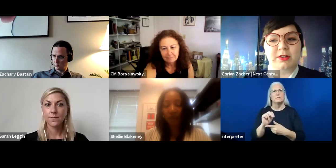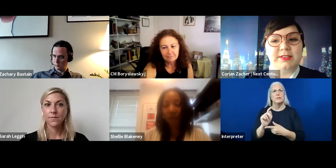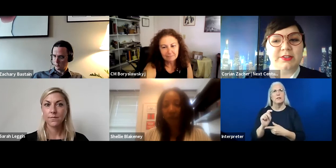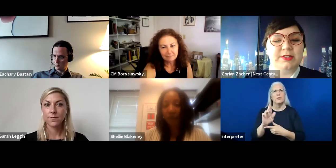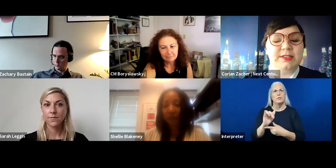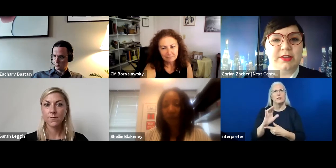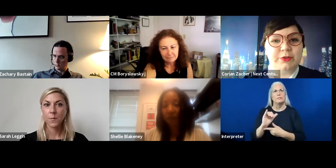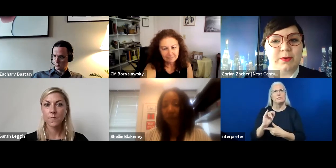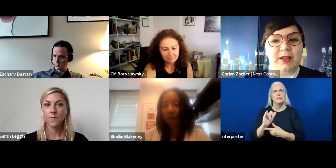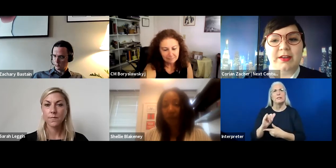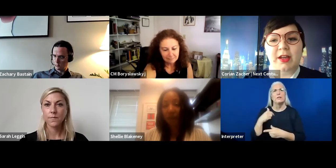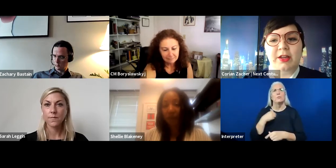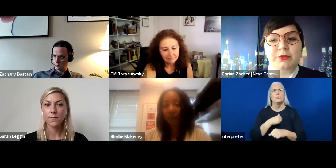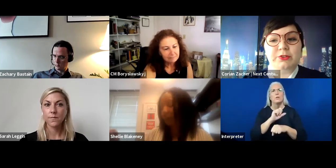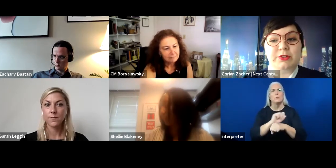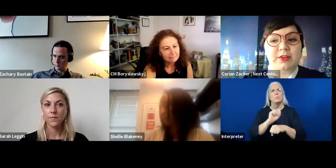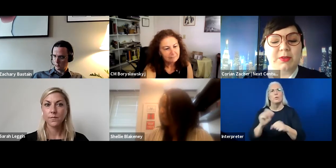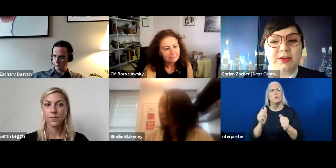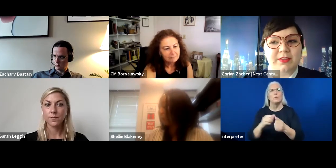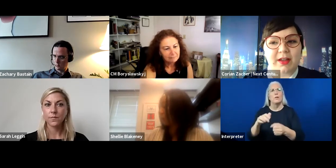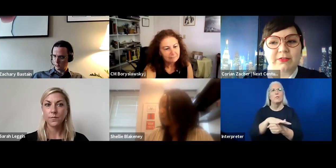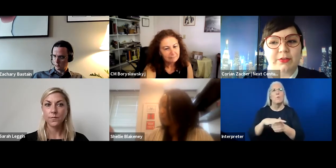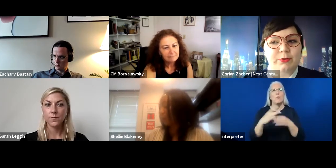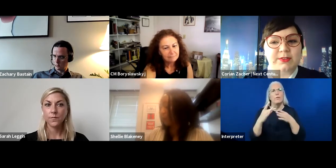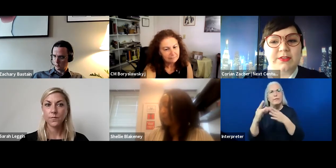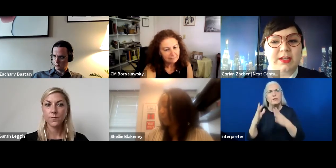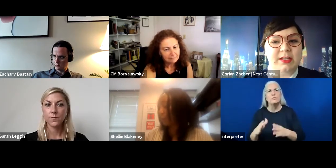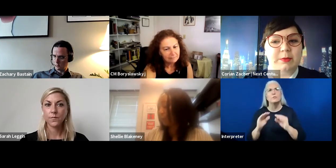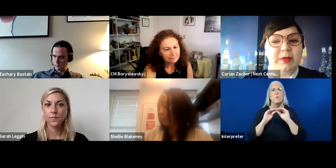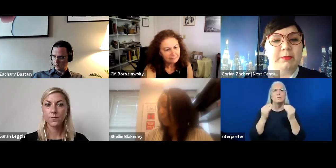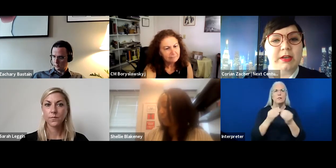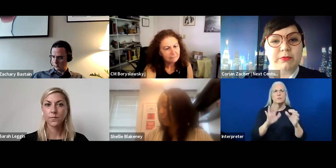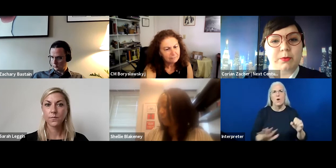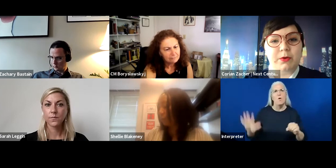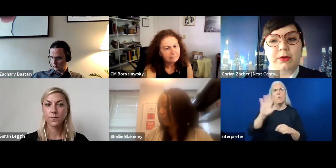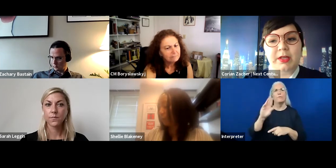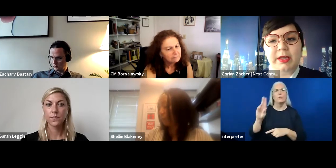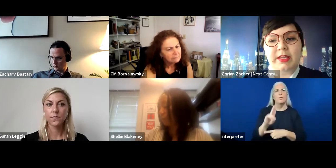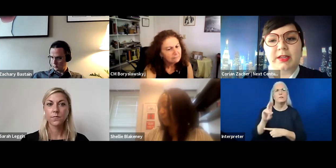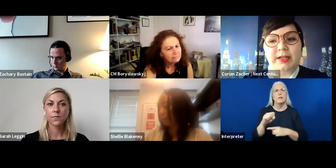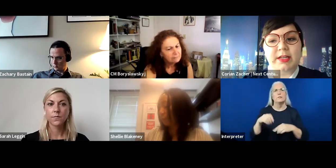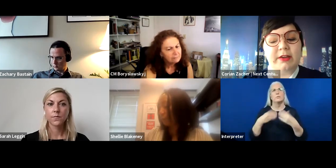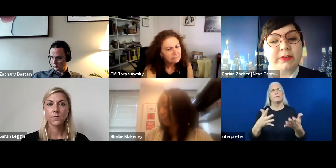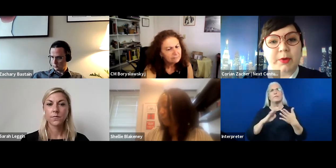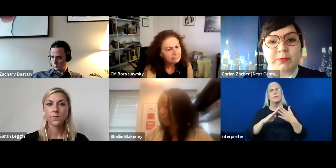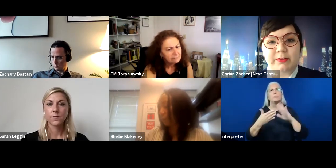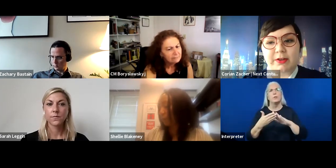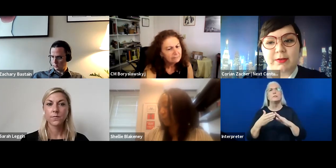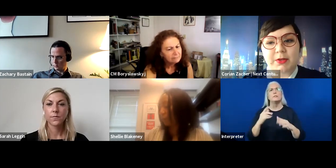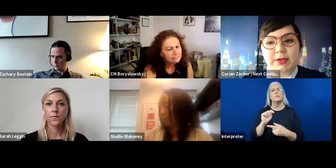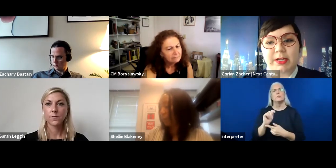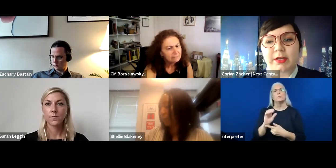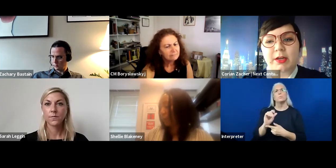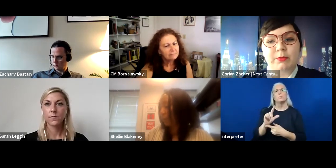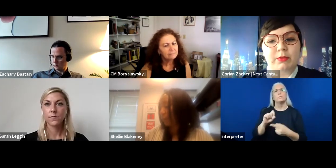leaders and organizations nationwide to ensure that communities have the tools that they need to play a meaningful role in connecting every member of